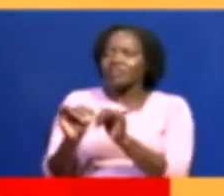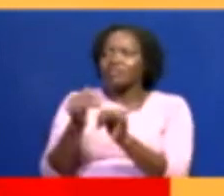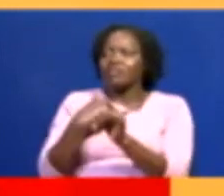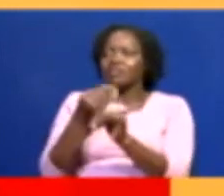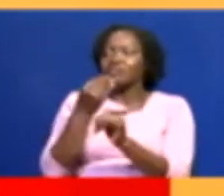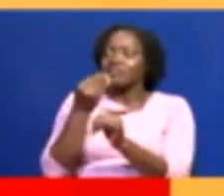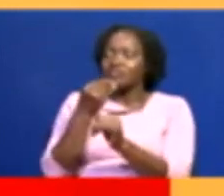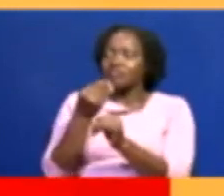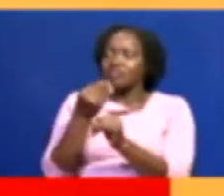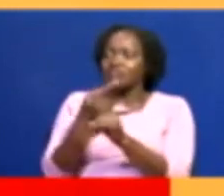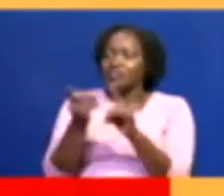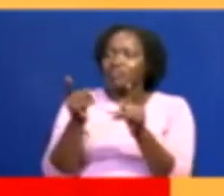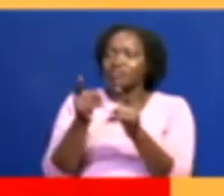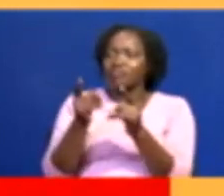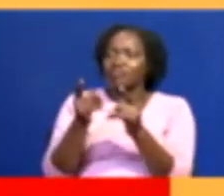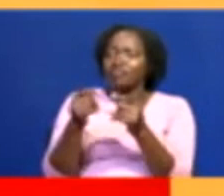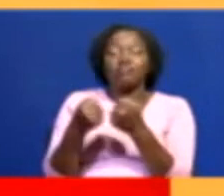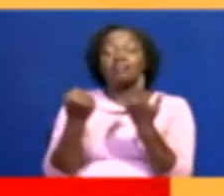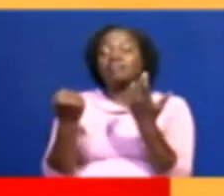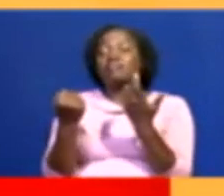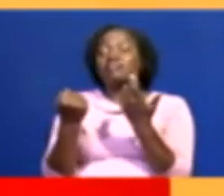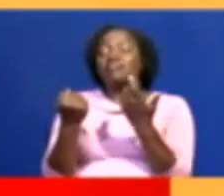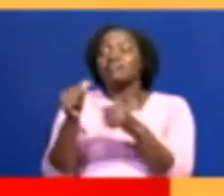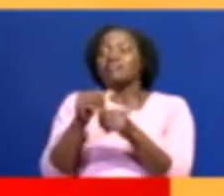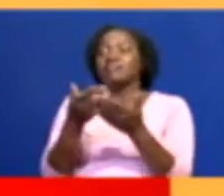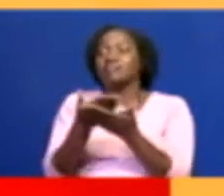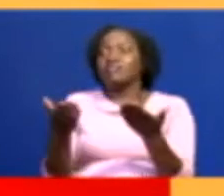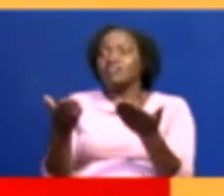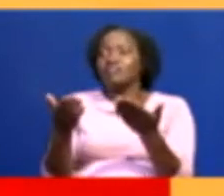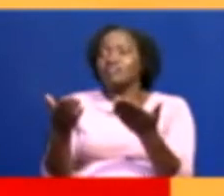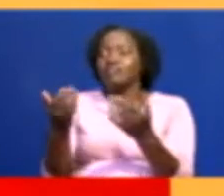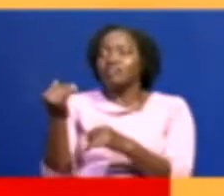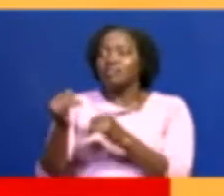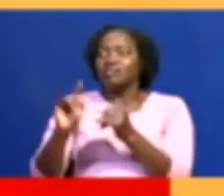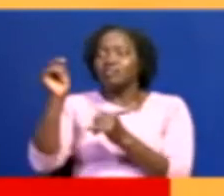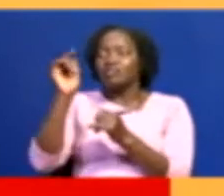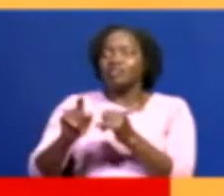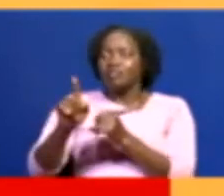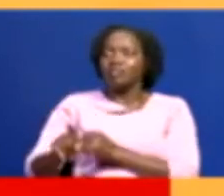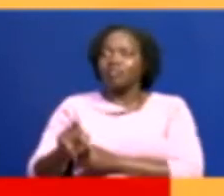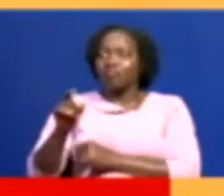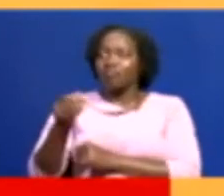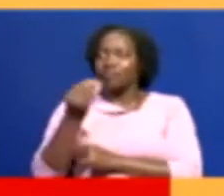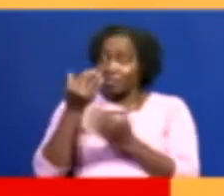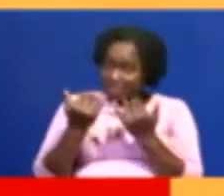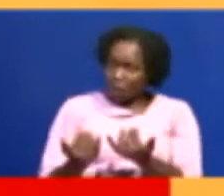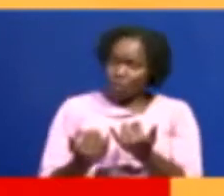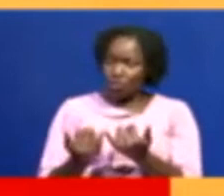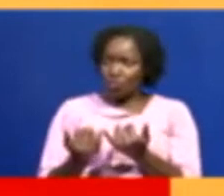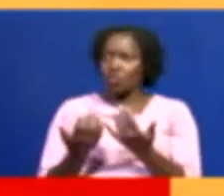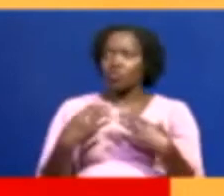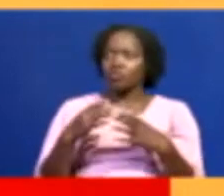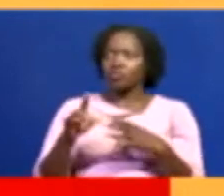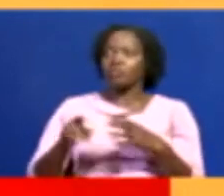food production. Mm-hmm. But the tragedy about all this is that at the end of the day, Kenyans need food now. Mm-hmm.